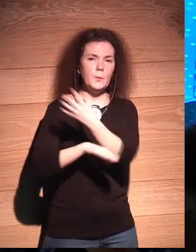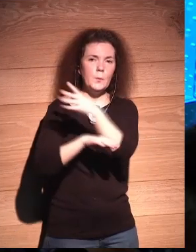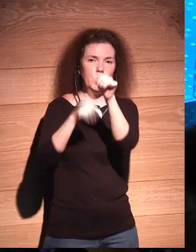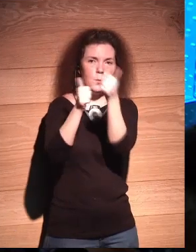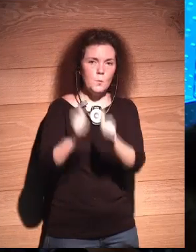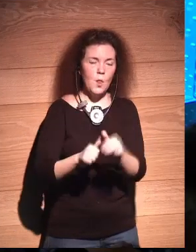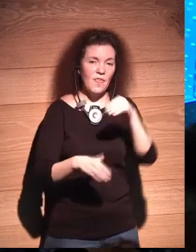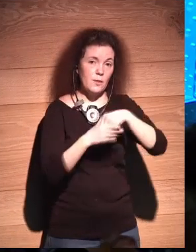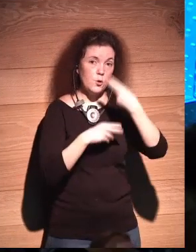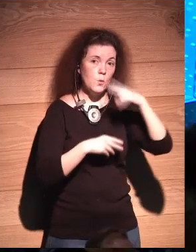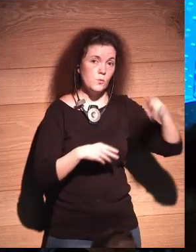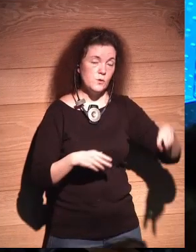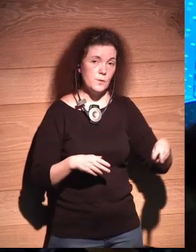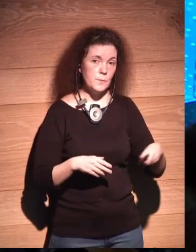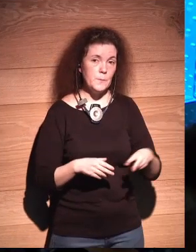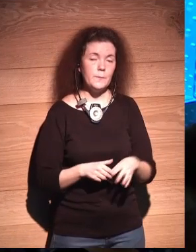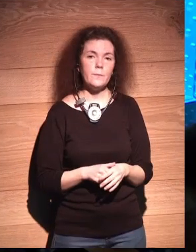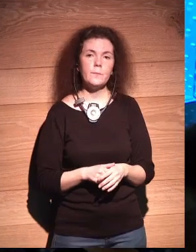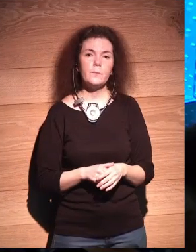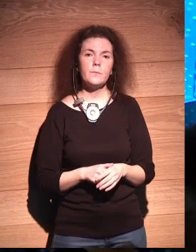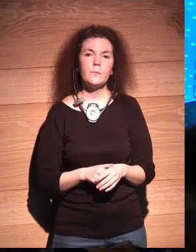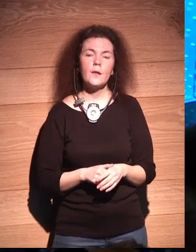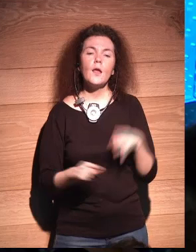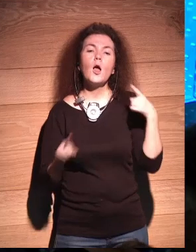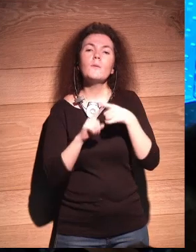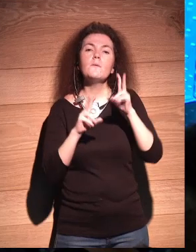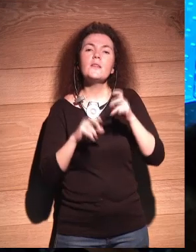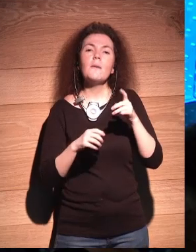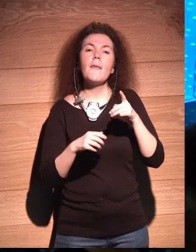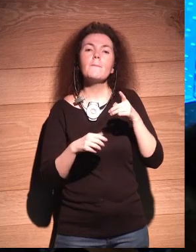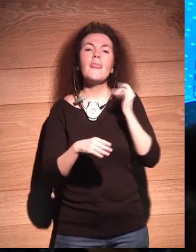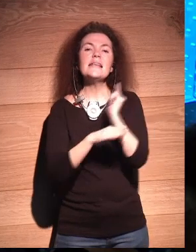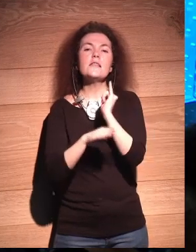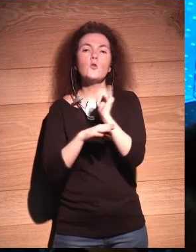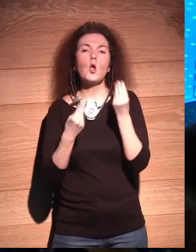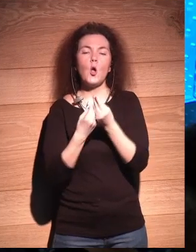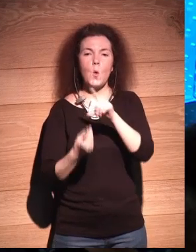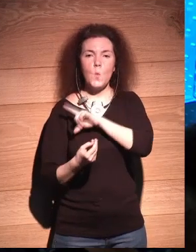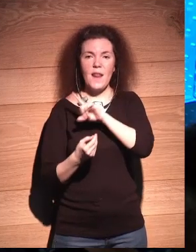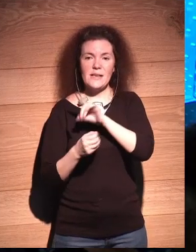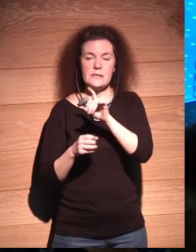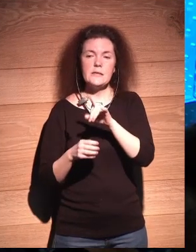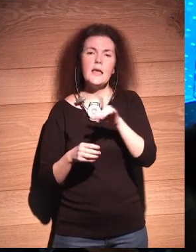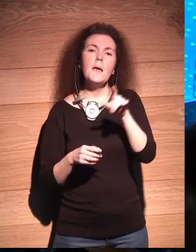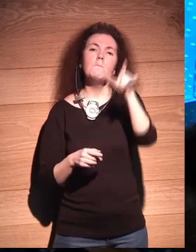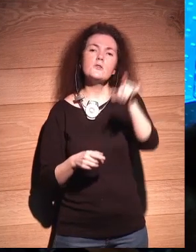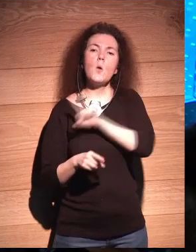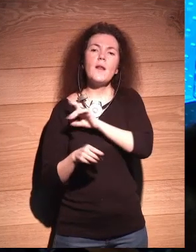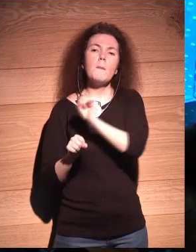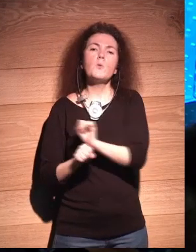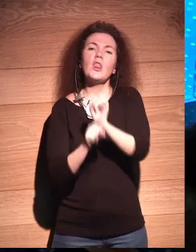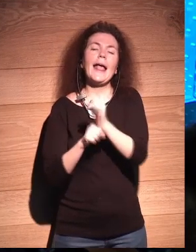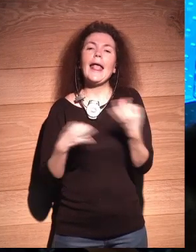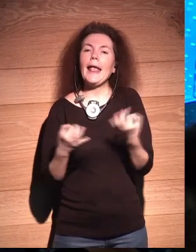guarded institutions. What do you have in there that has those guards? What are you guarding? And so it was about, of course, value and